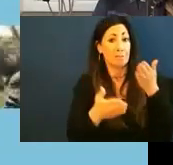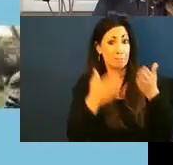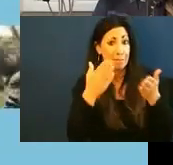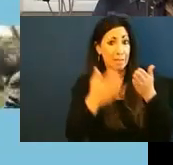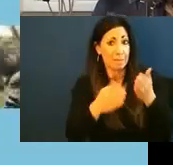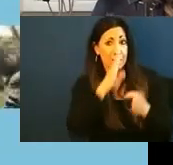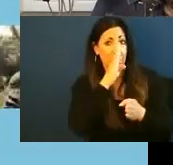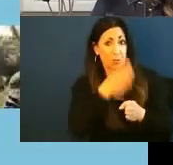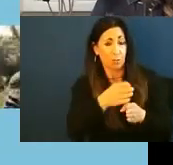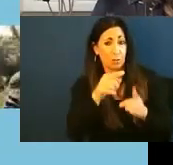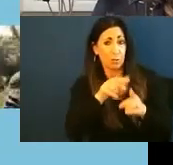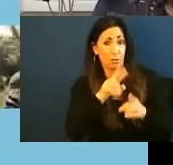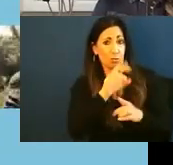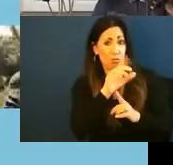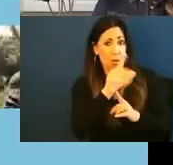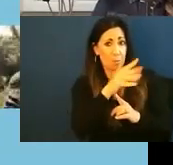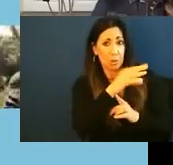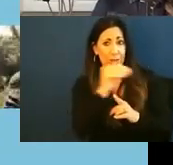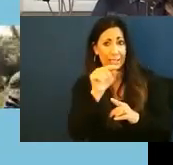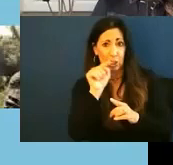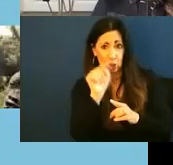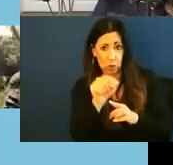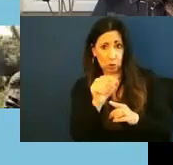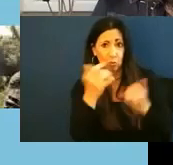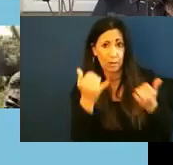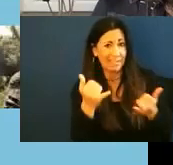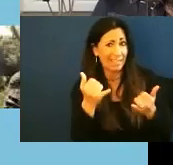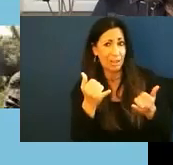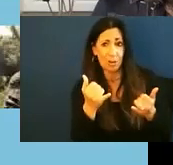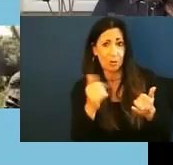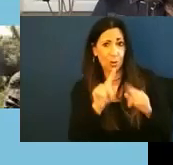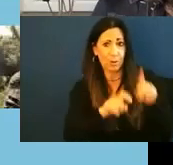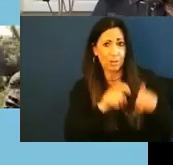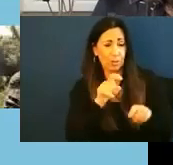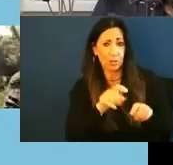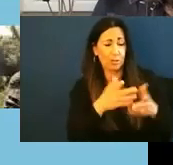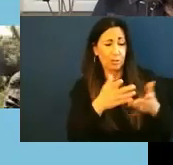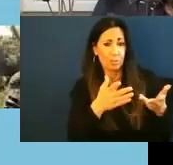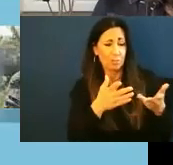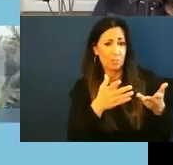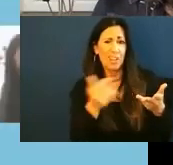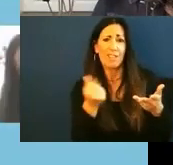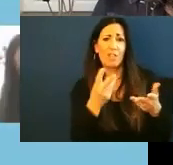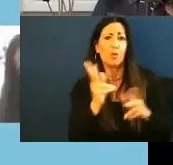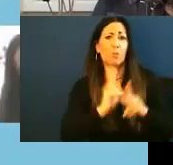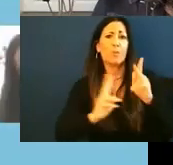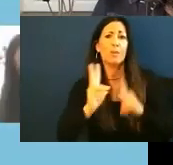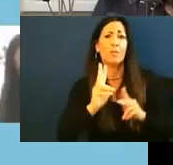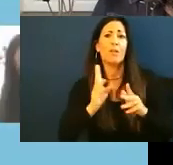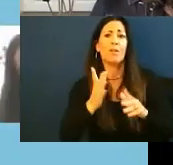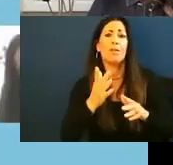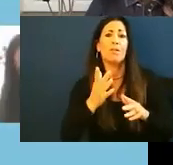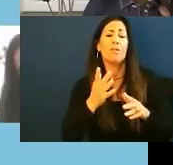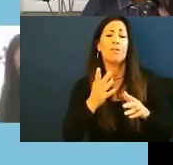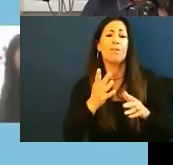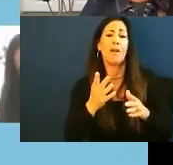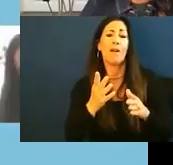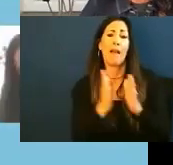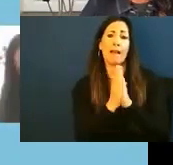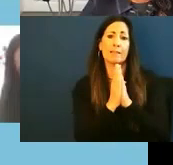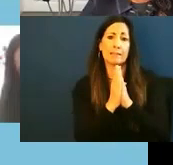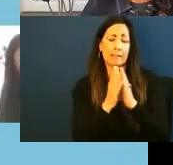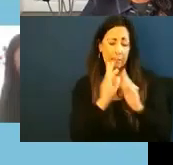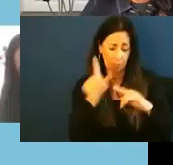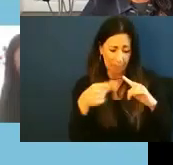and to you at the moment. Mm-hmm. But yeah, if you folks would like clarification on